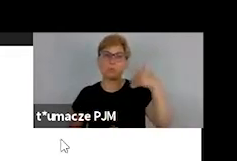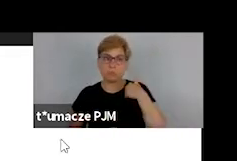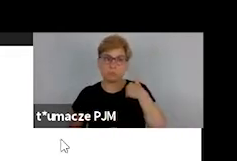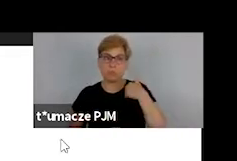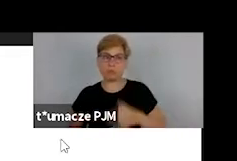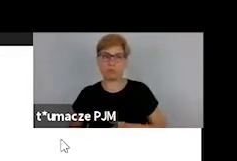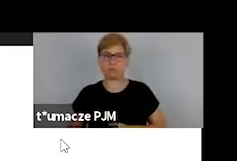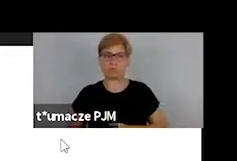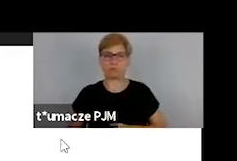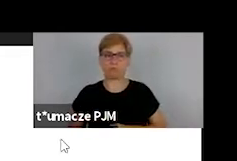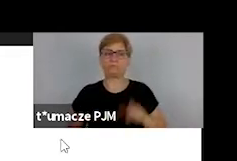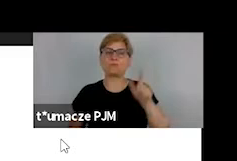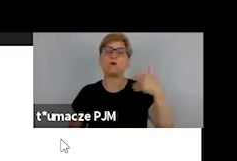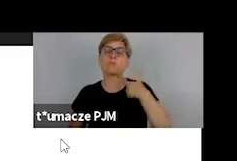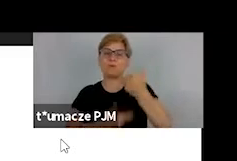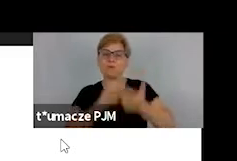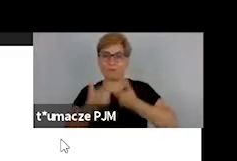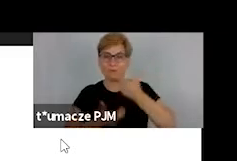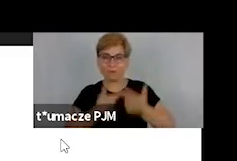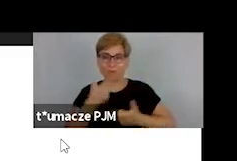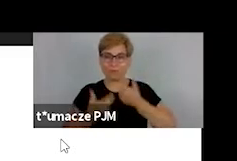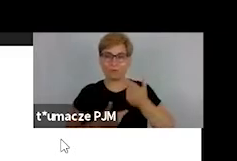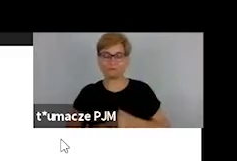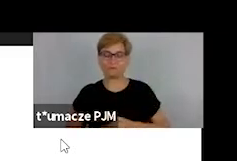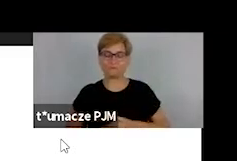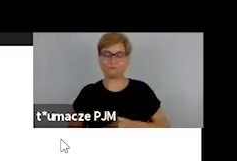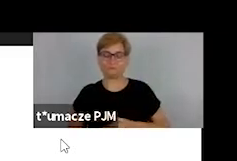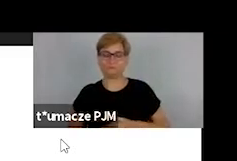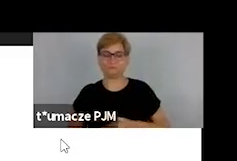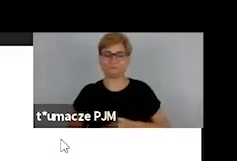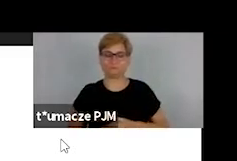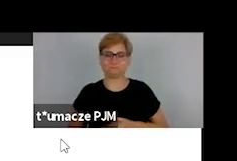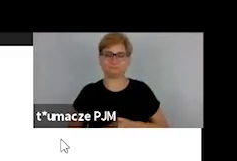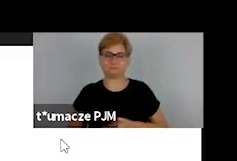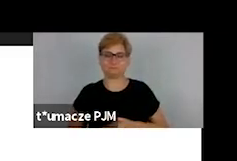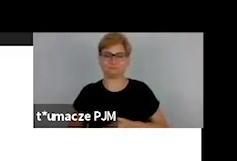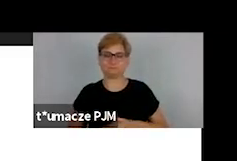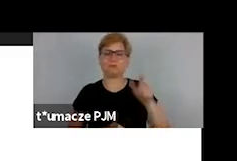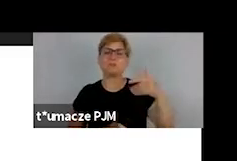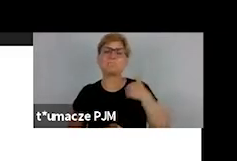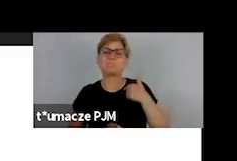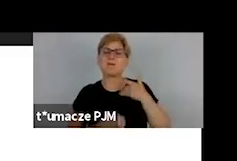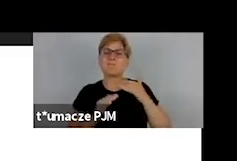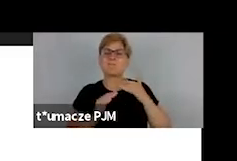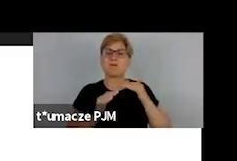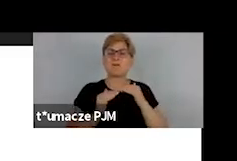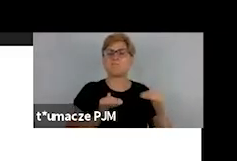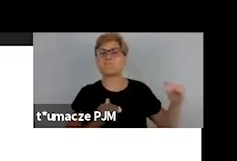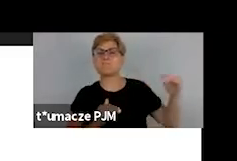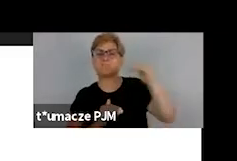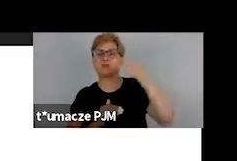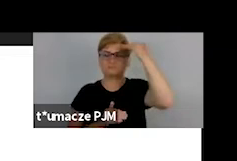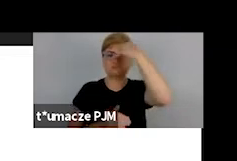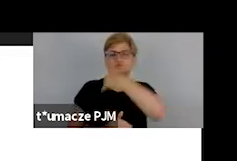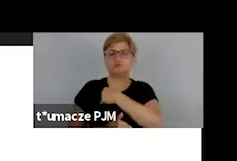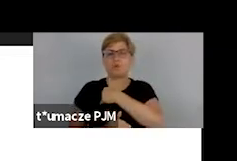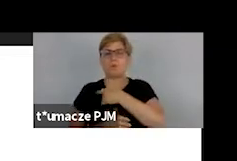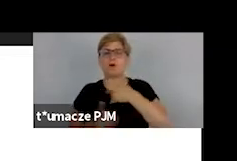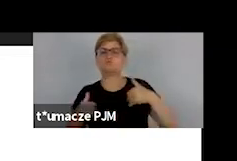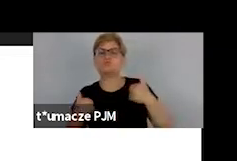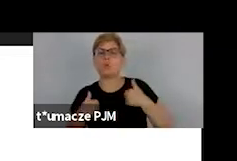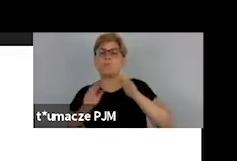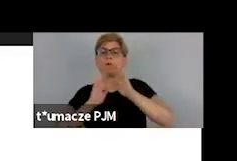that I've done at Sonke. So I'm going to focus on some research we did at Sonke in